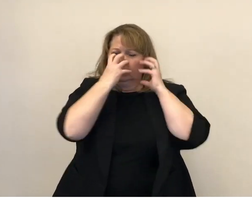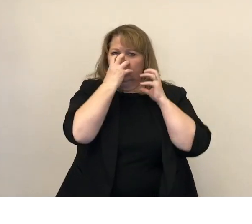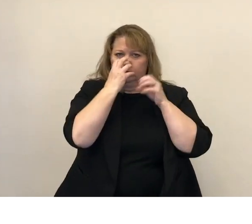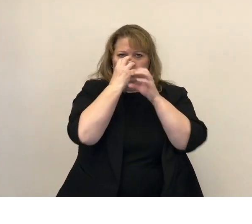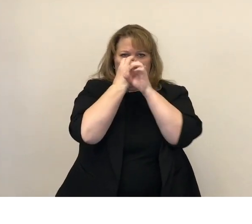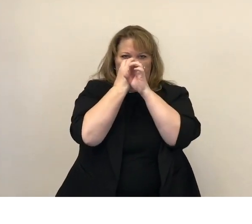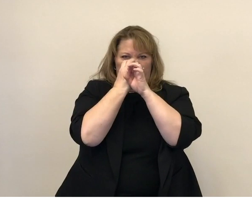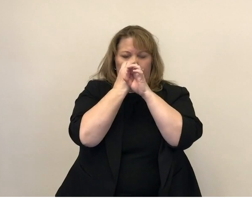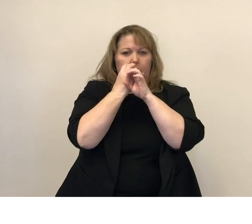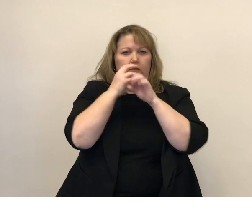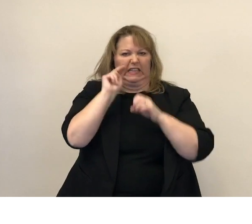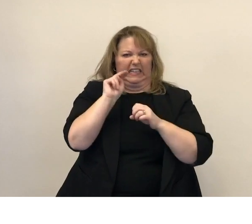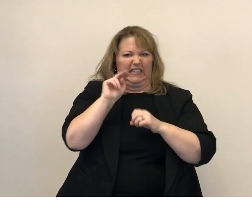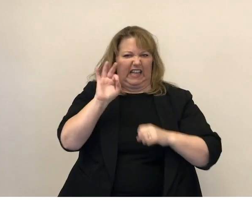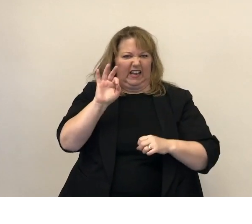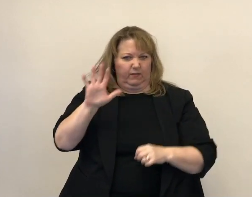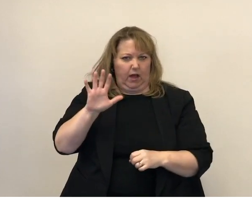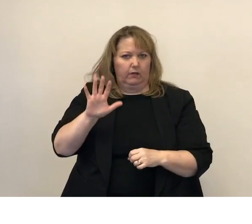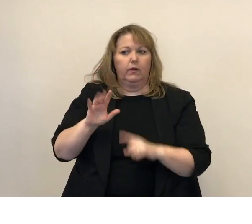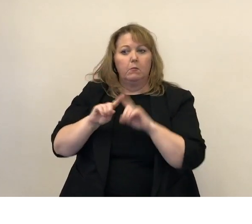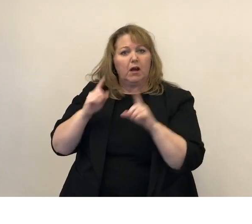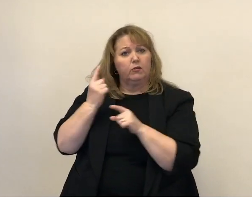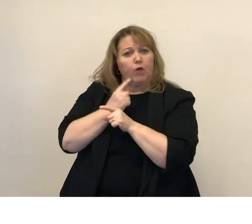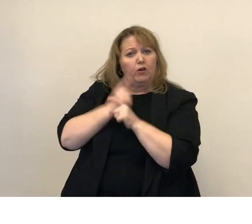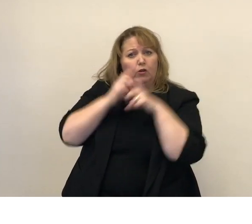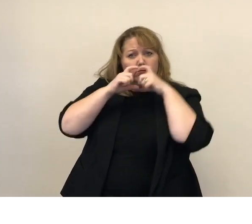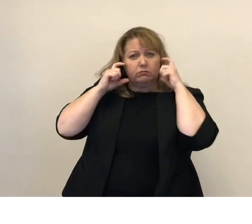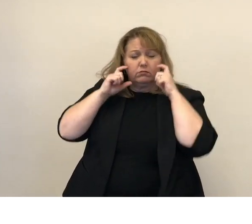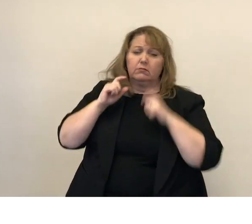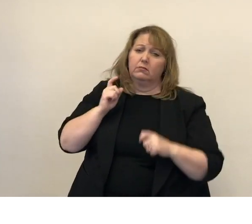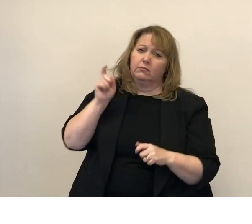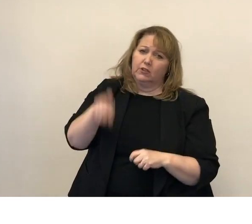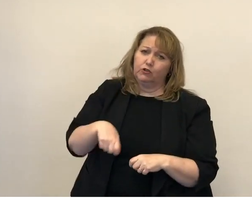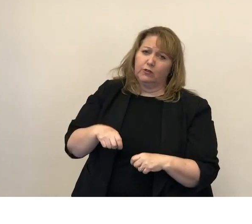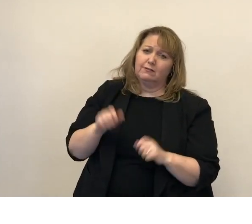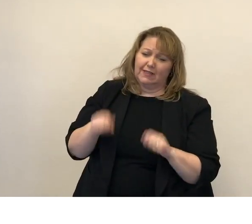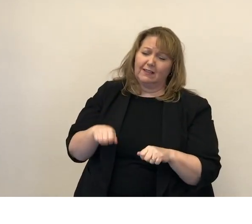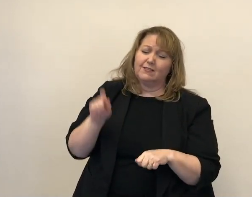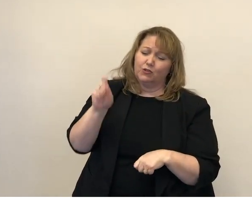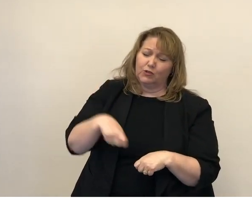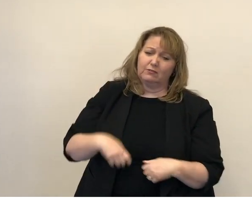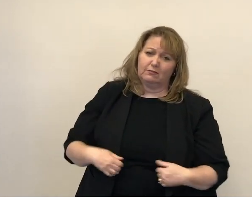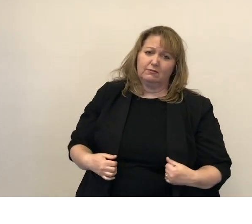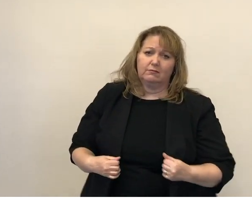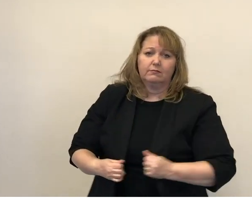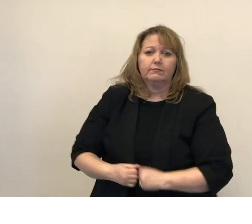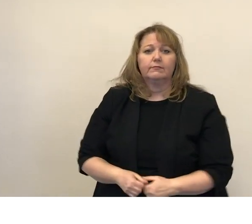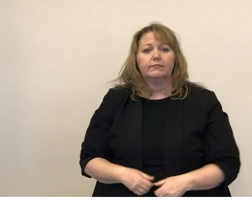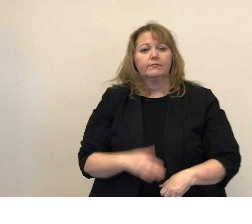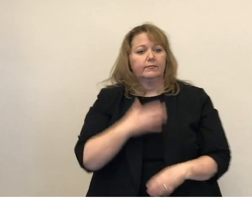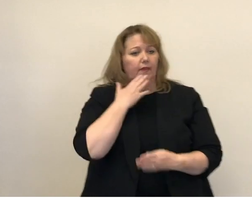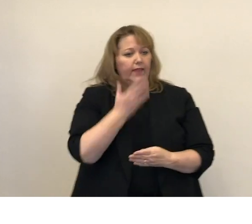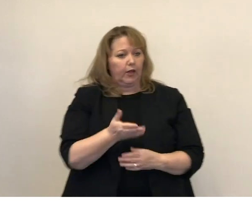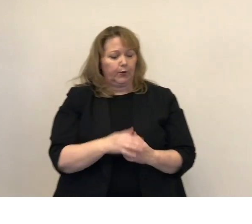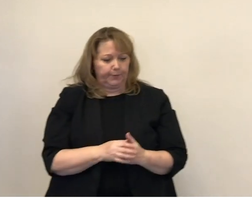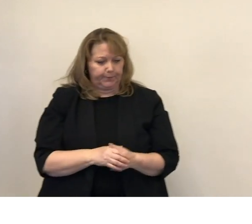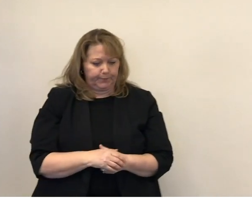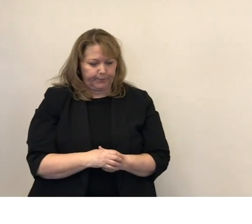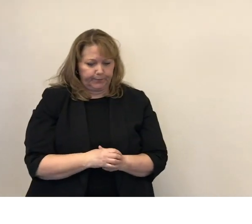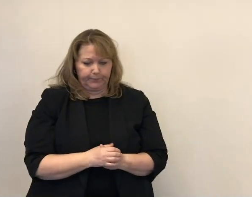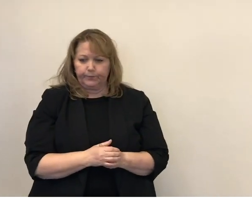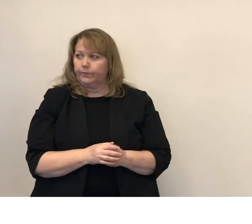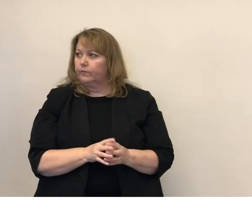face covering is something that's good, beneficial. Thank you. That's all we've got. Good. We're good.